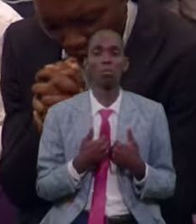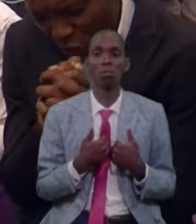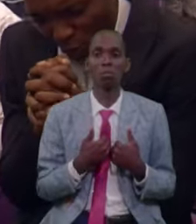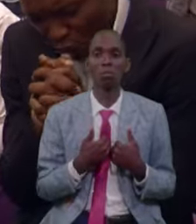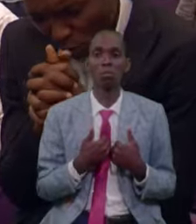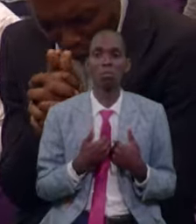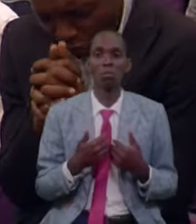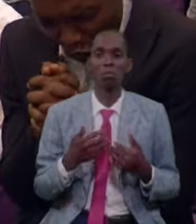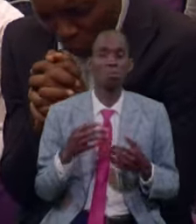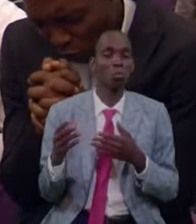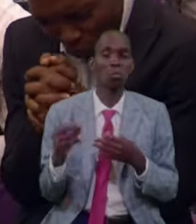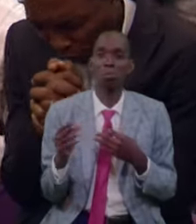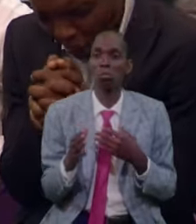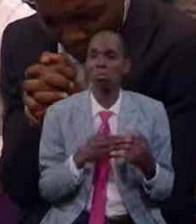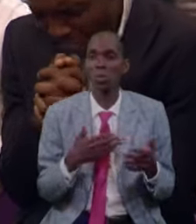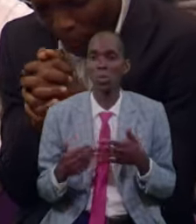Whatever they do,